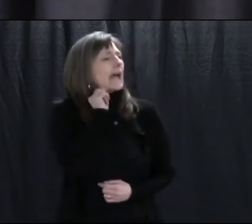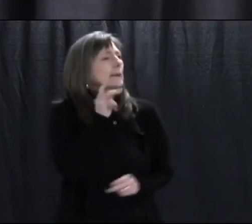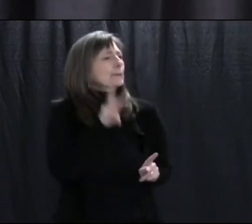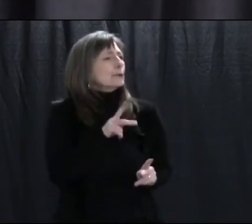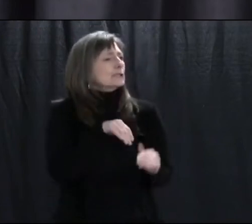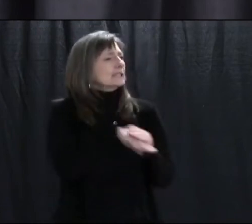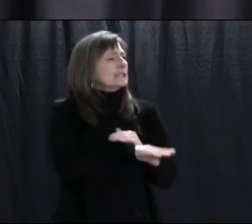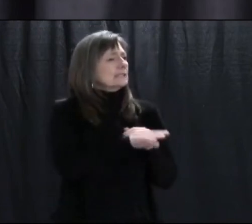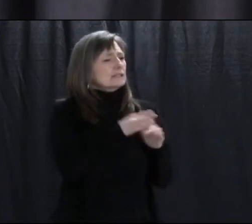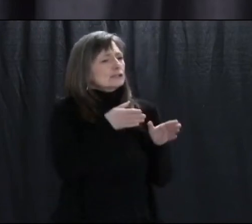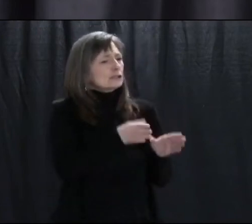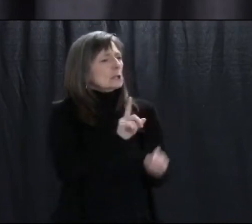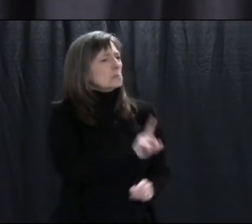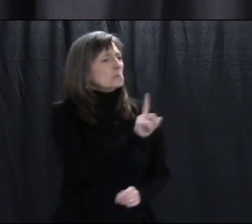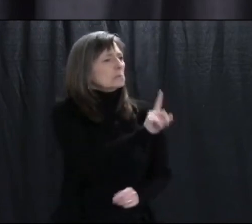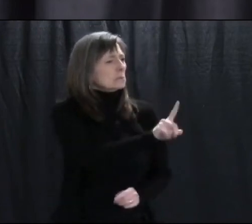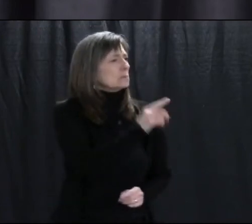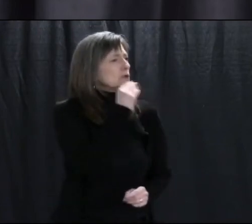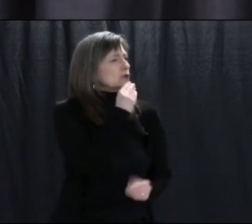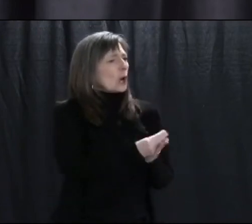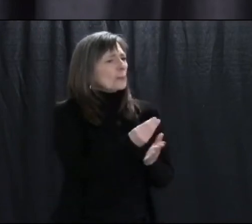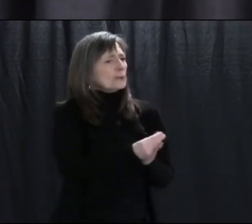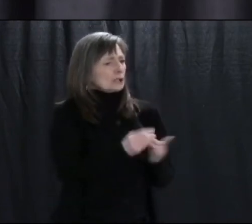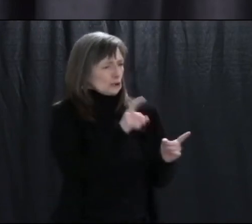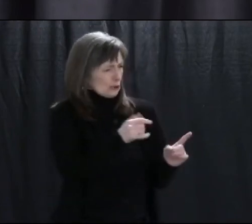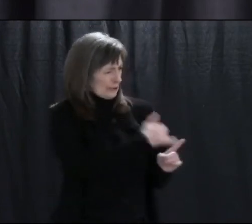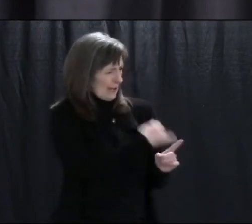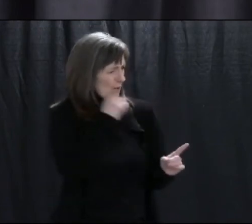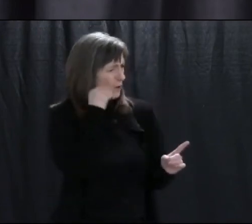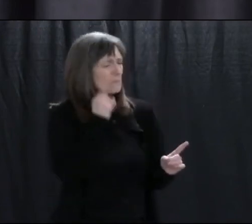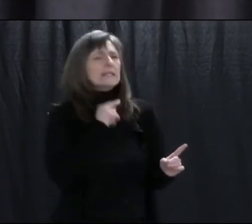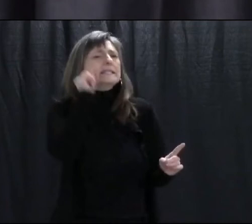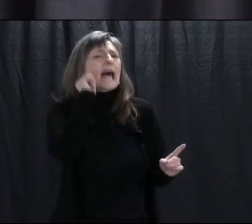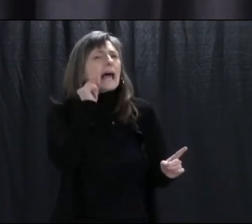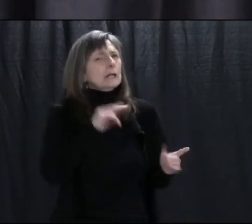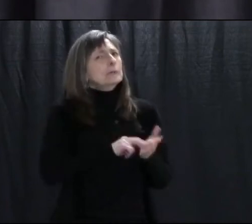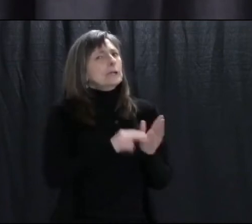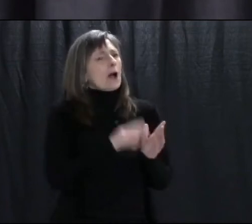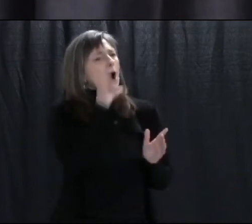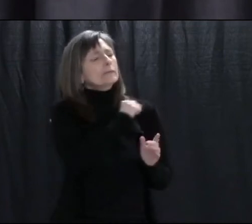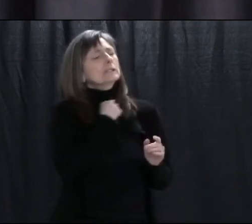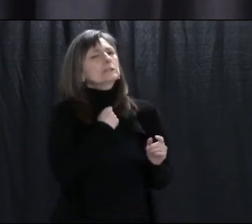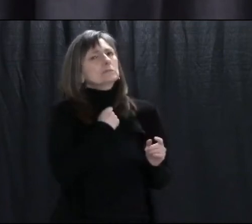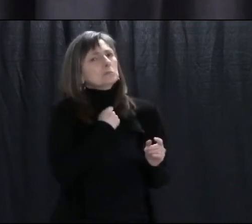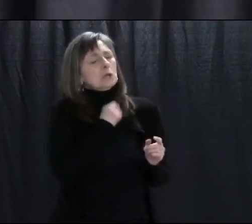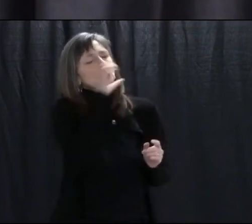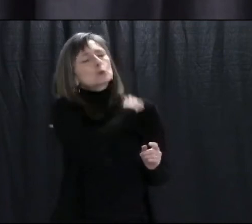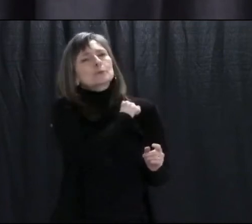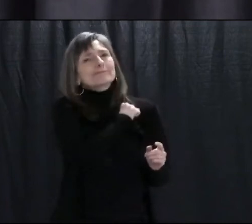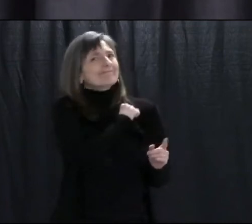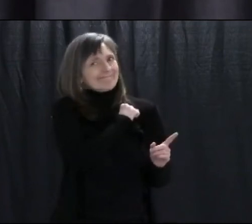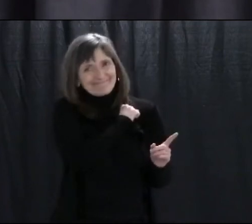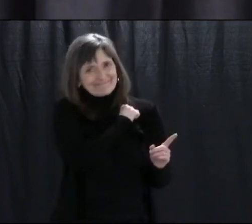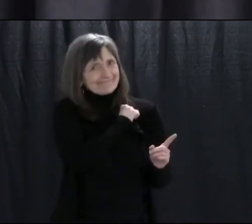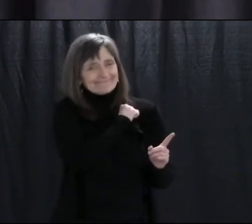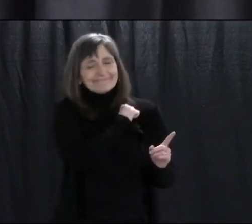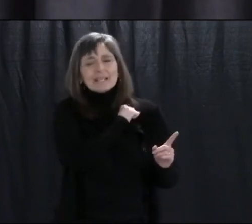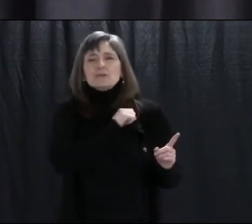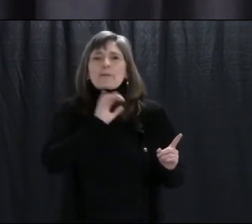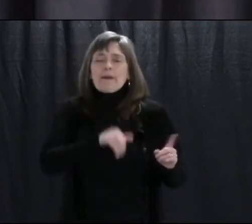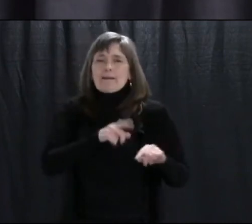into a grocery store. Shouldn't they be at home? And none of that really is even investigatable, if that's a word, or